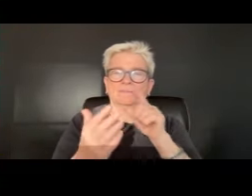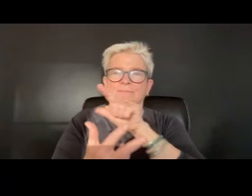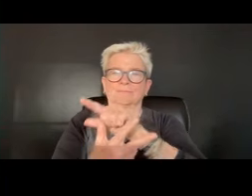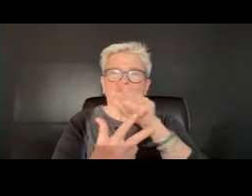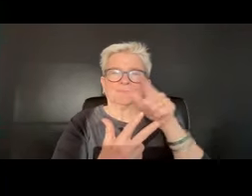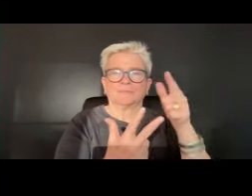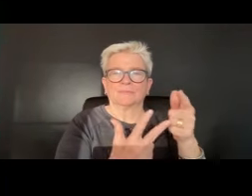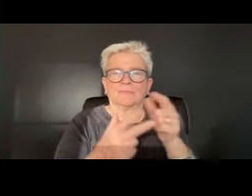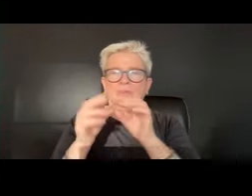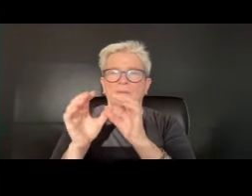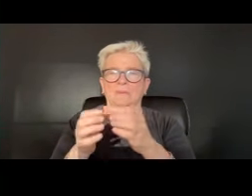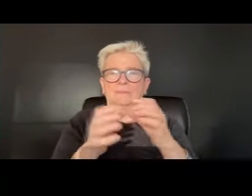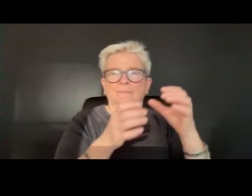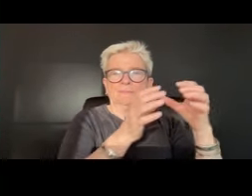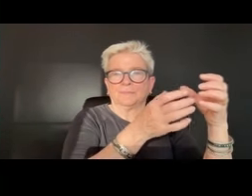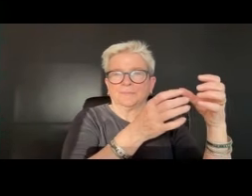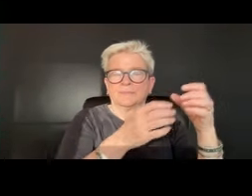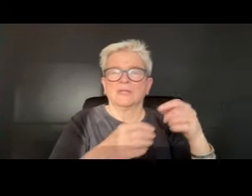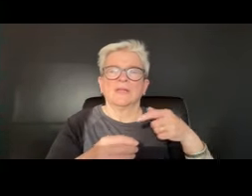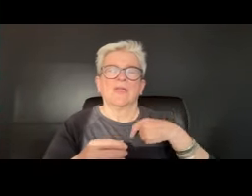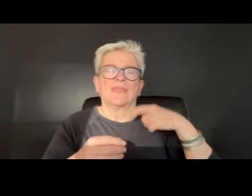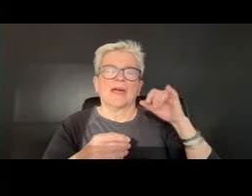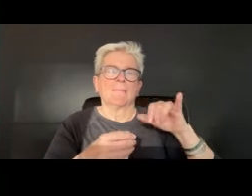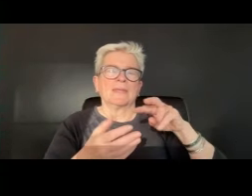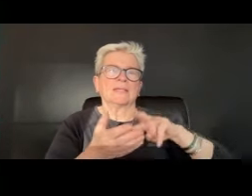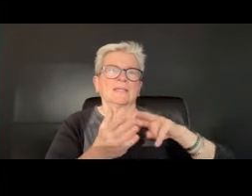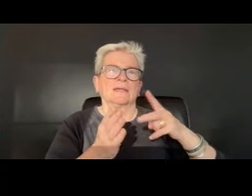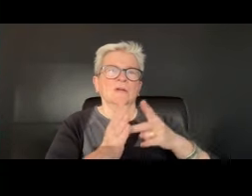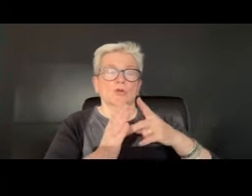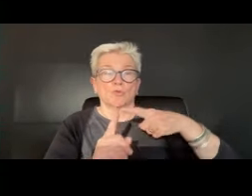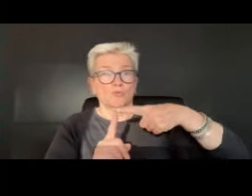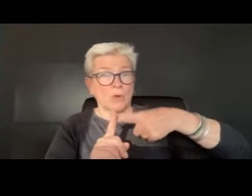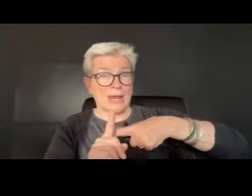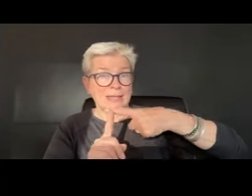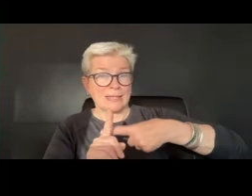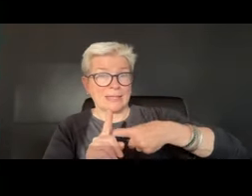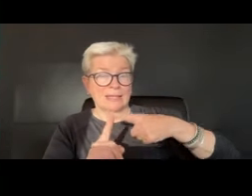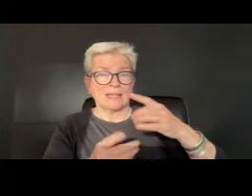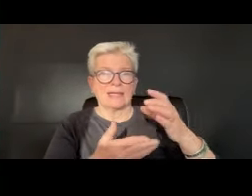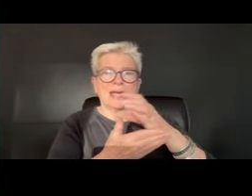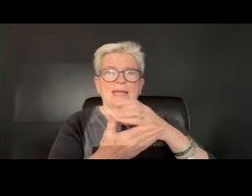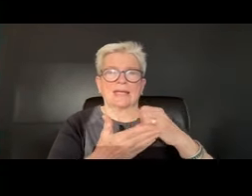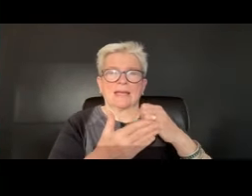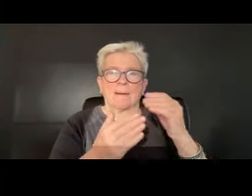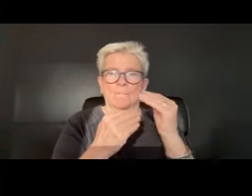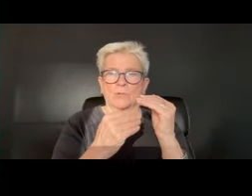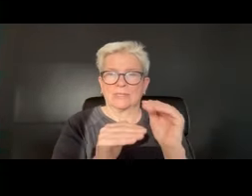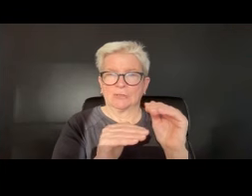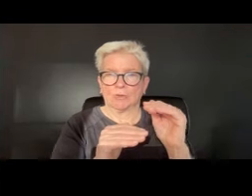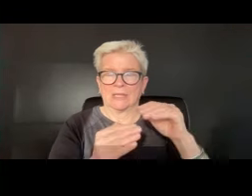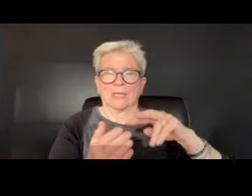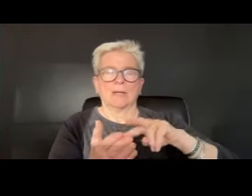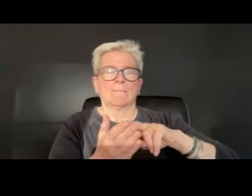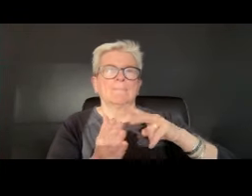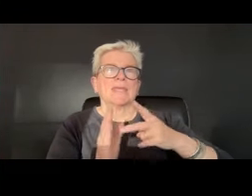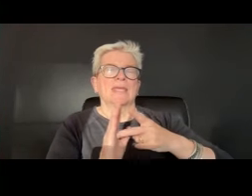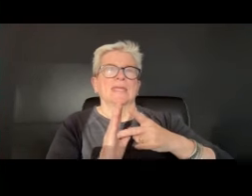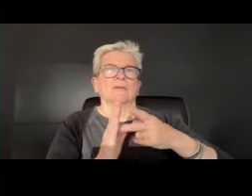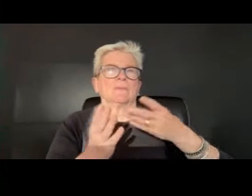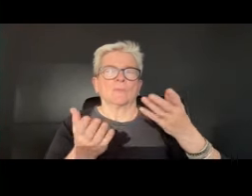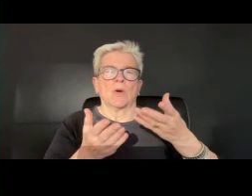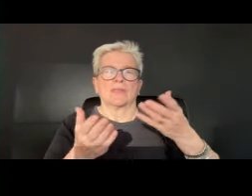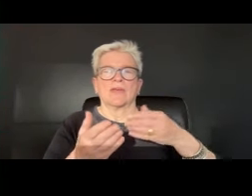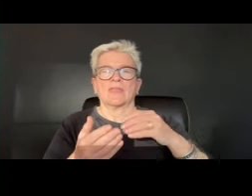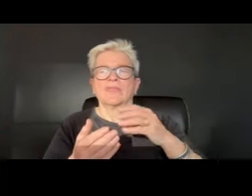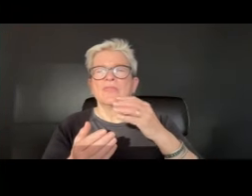refer to housing that is what we call rent and income restricted, meaning that the household